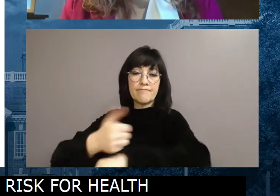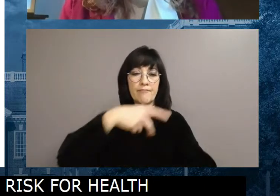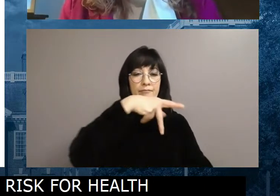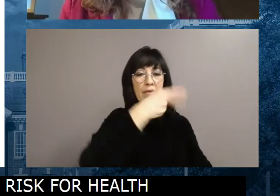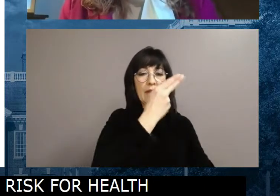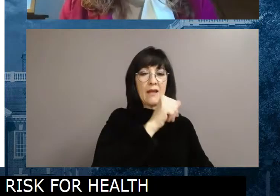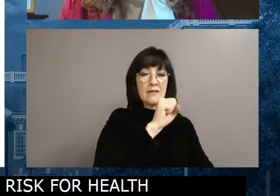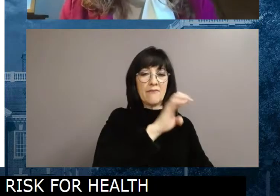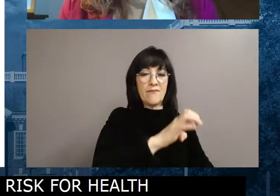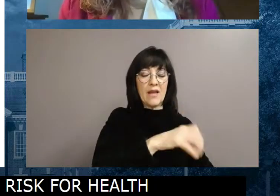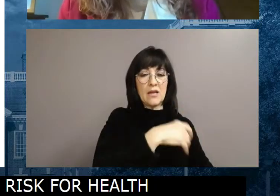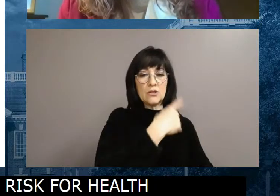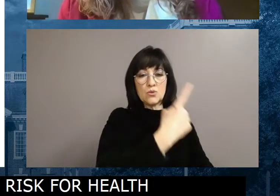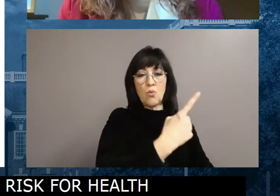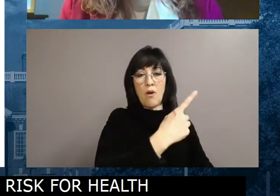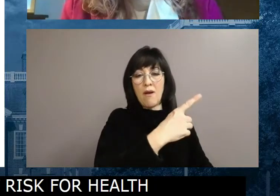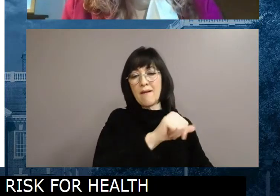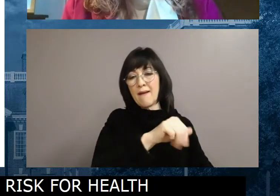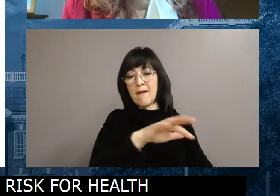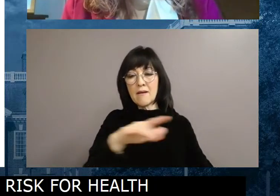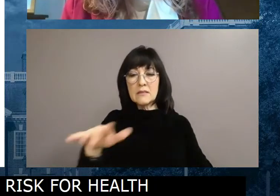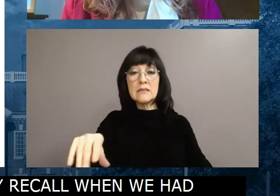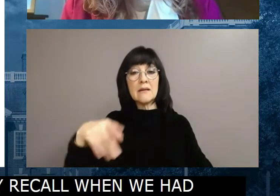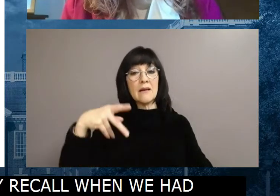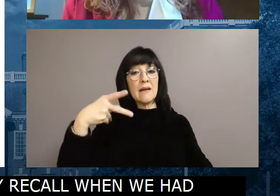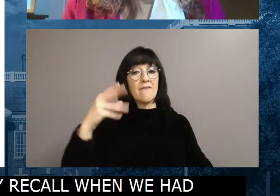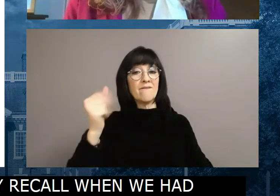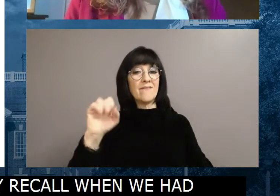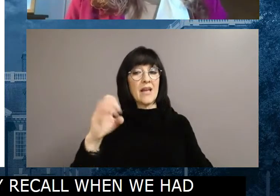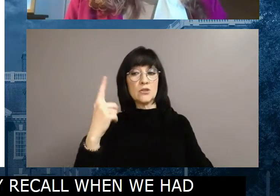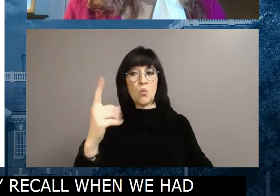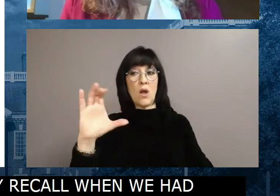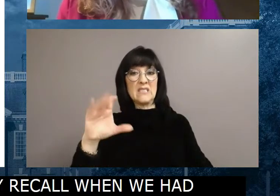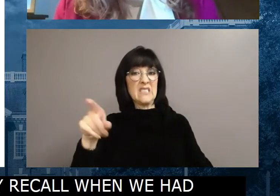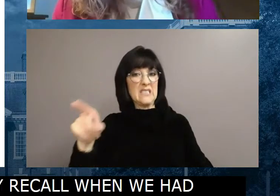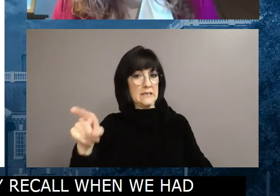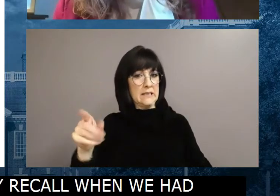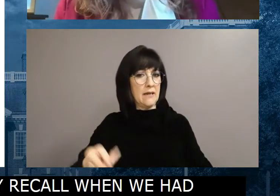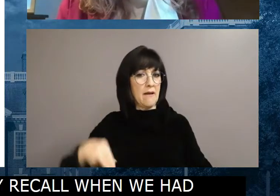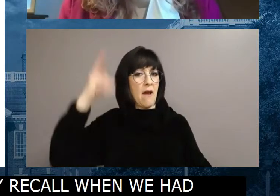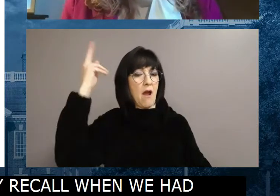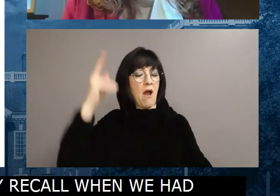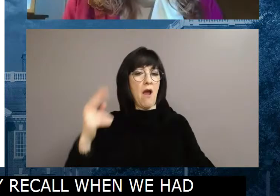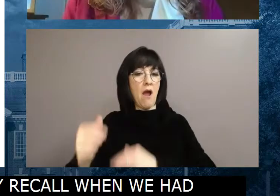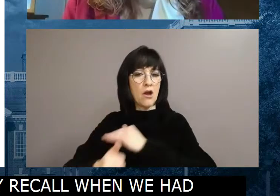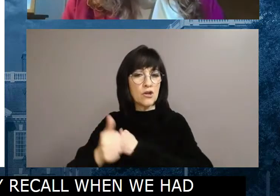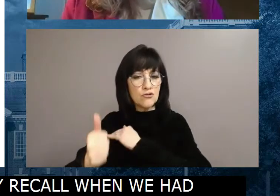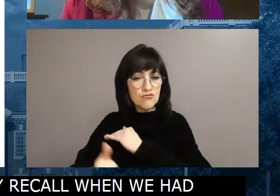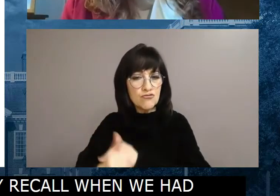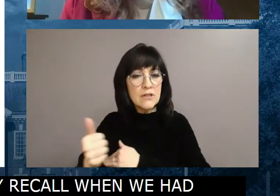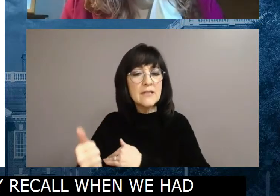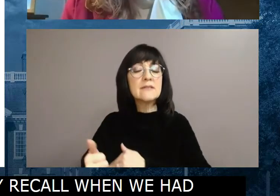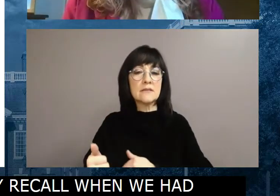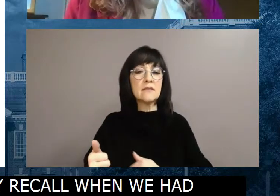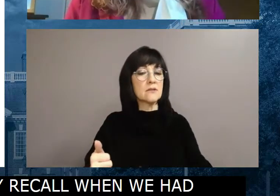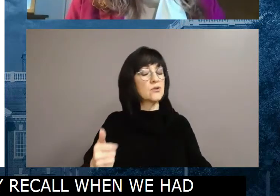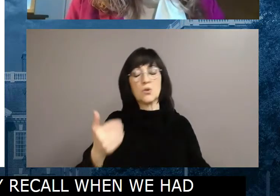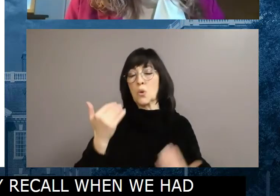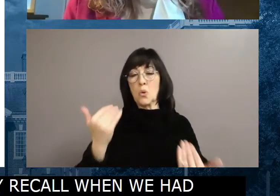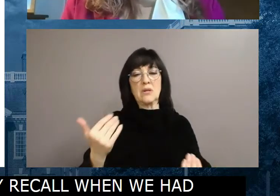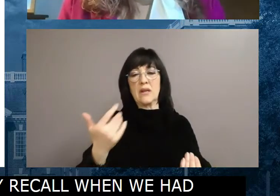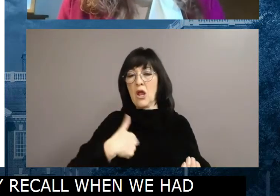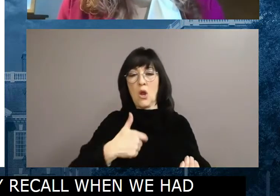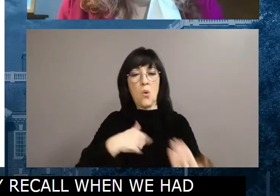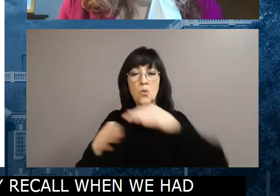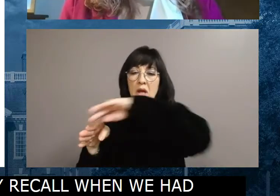risk, and there was a phase 2 that was moderate risk. We in Delaware, several weeks ago, we collapsed those